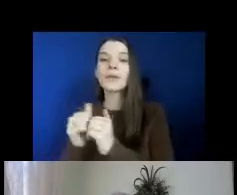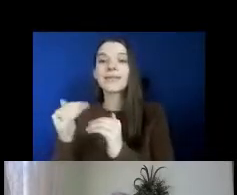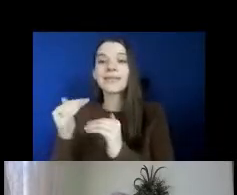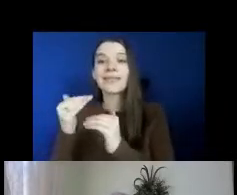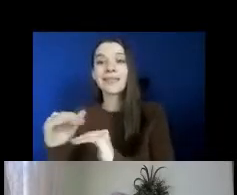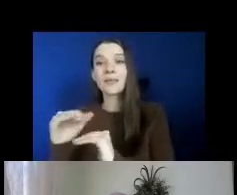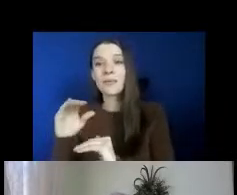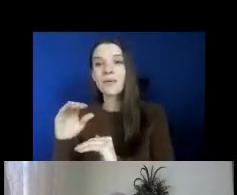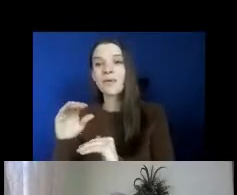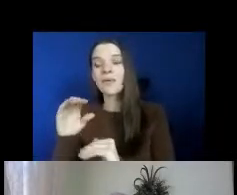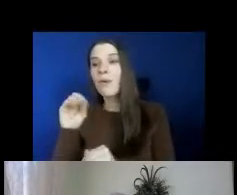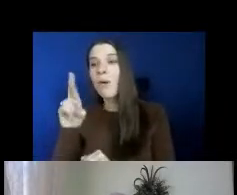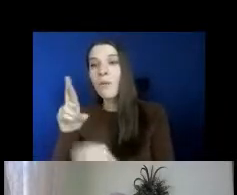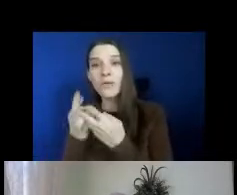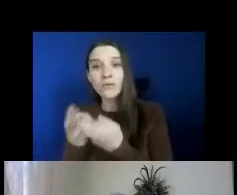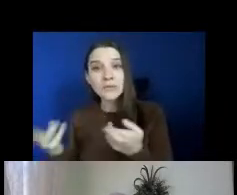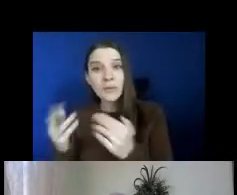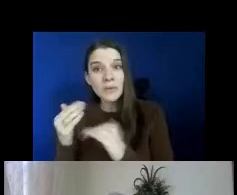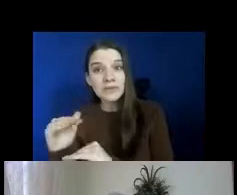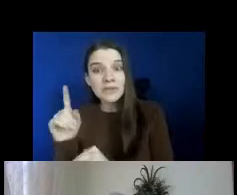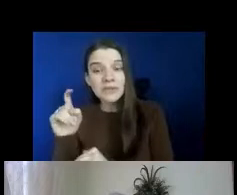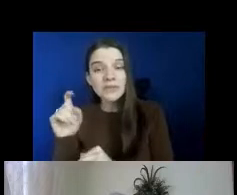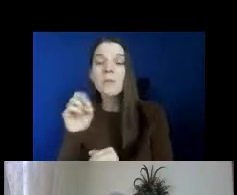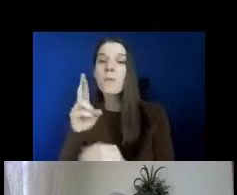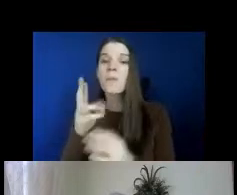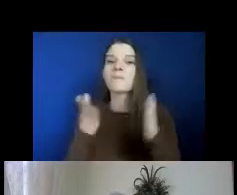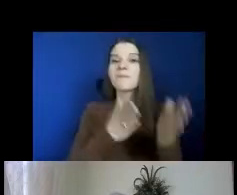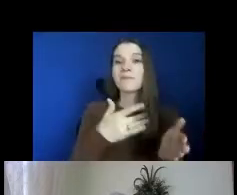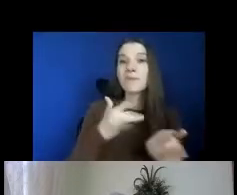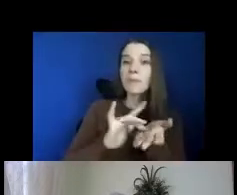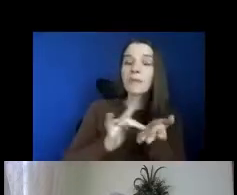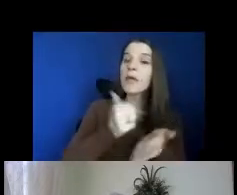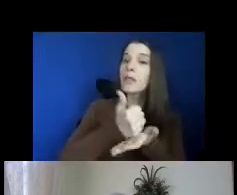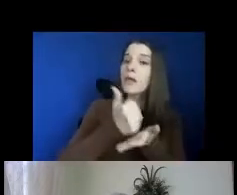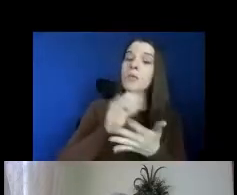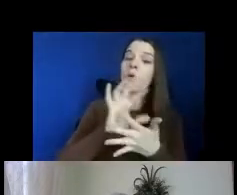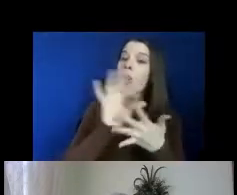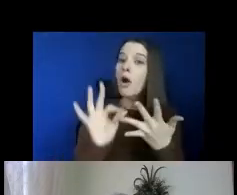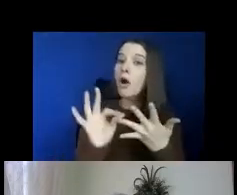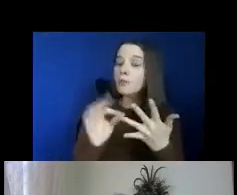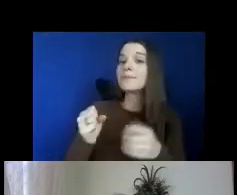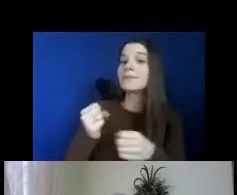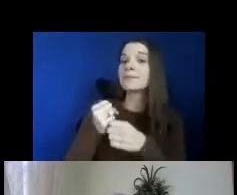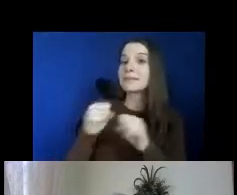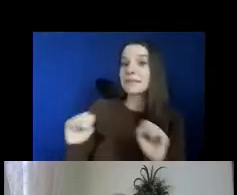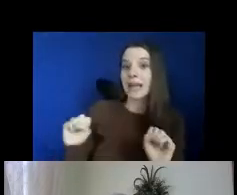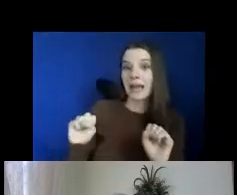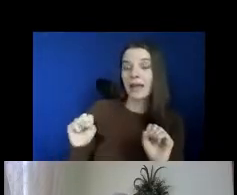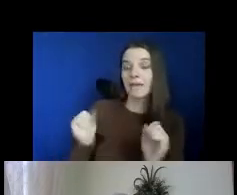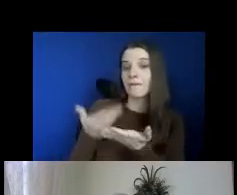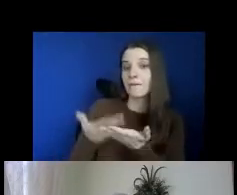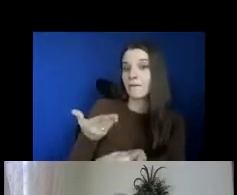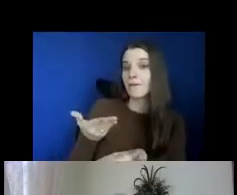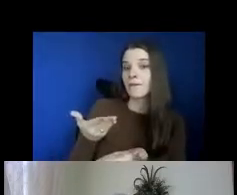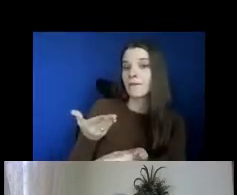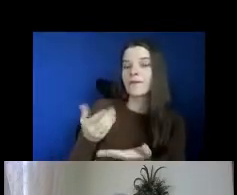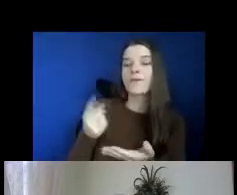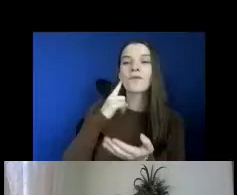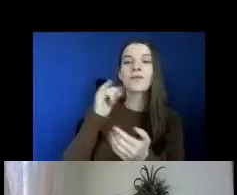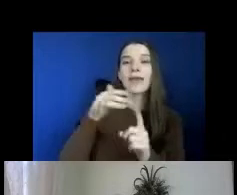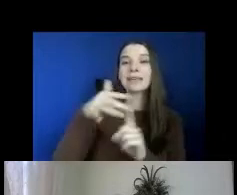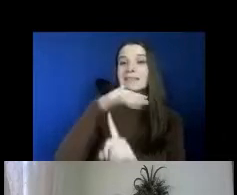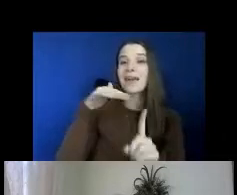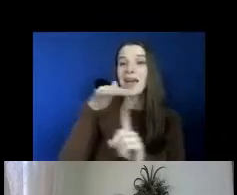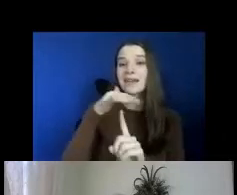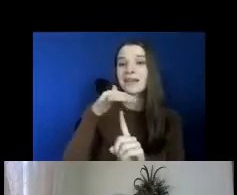operative resources? Or did we have medical therapy options that were safe in the setting of an